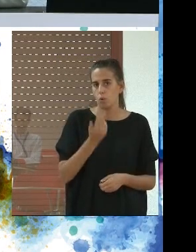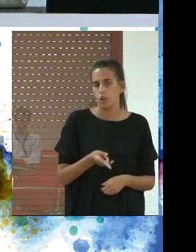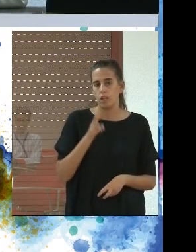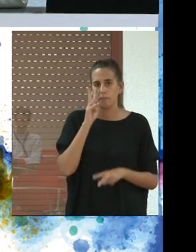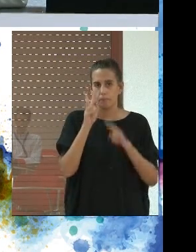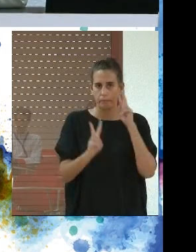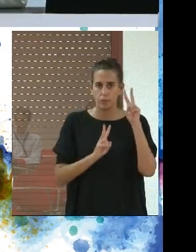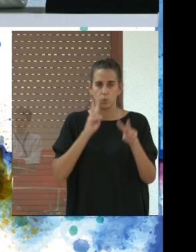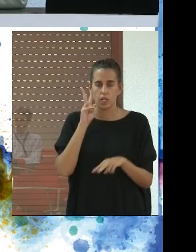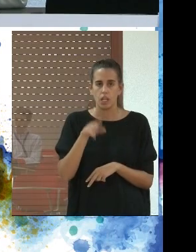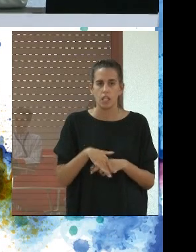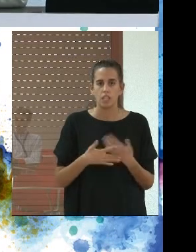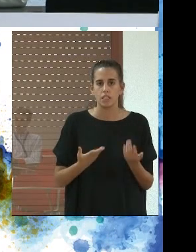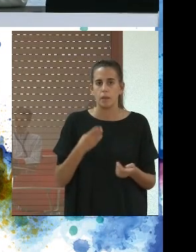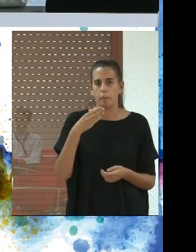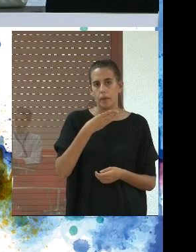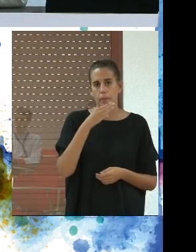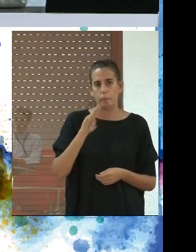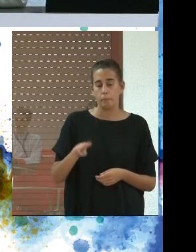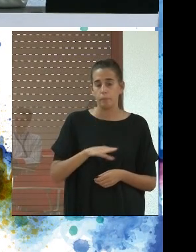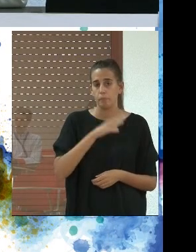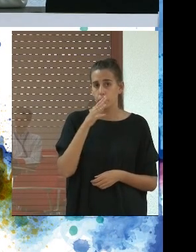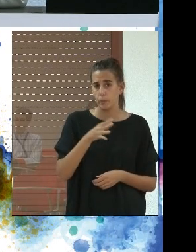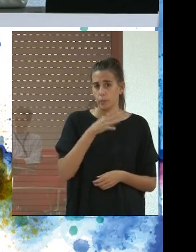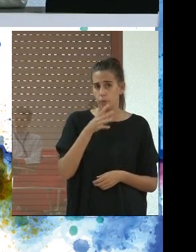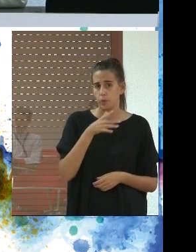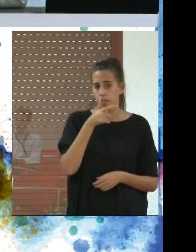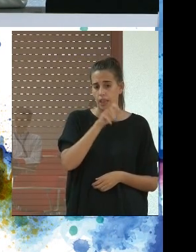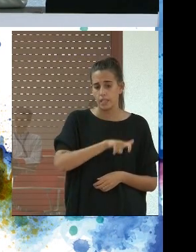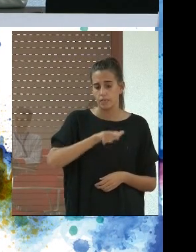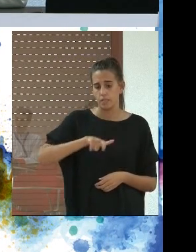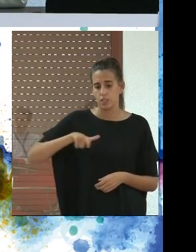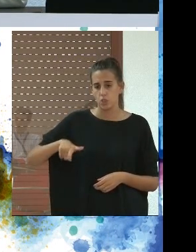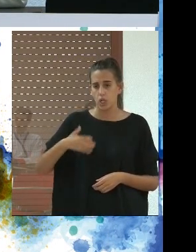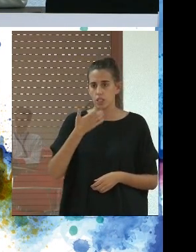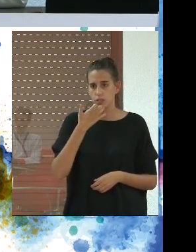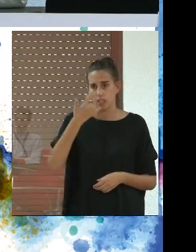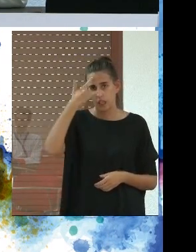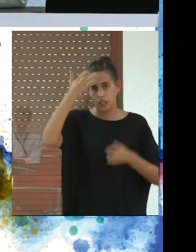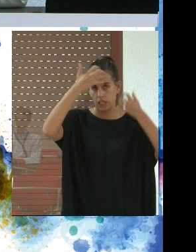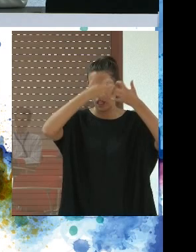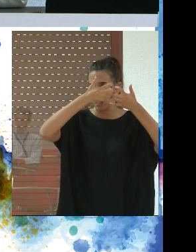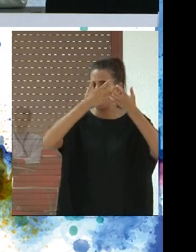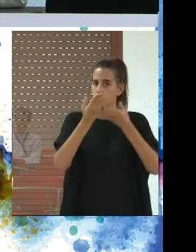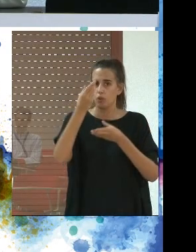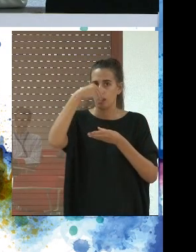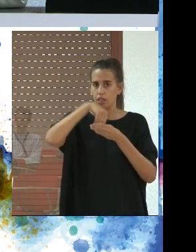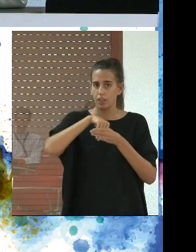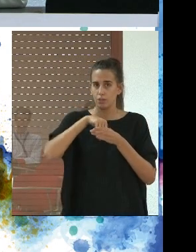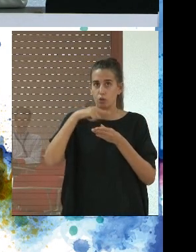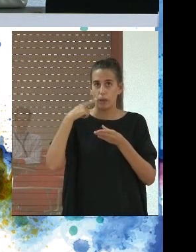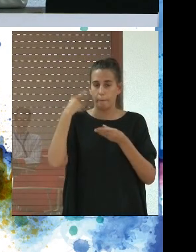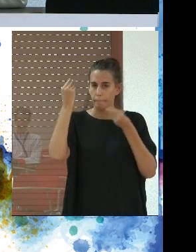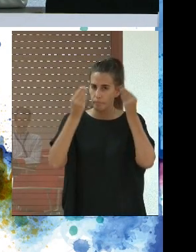we've decided to use the SSBPs because people